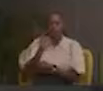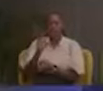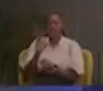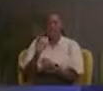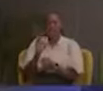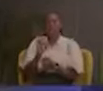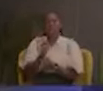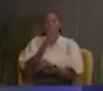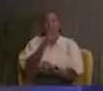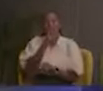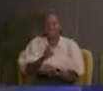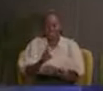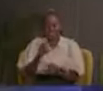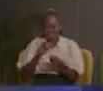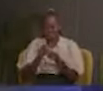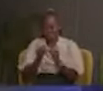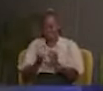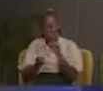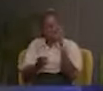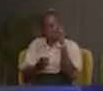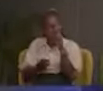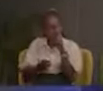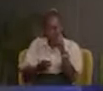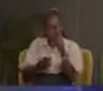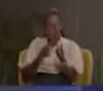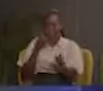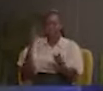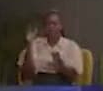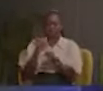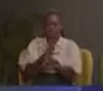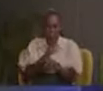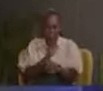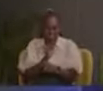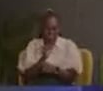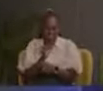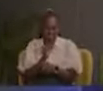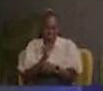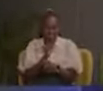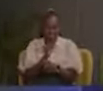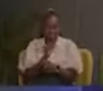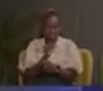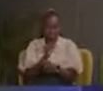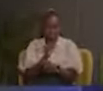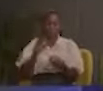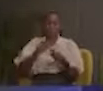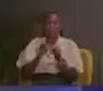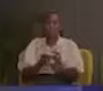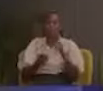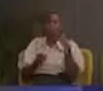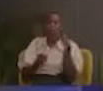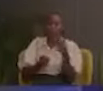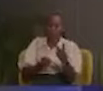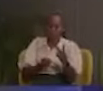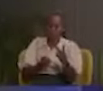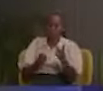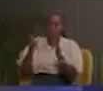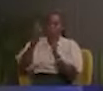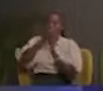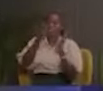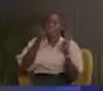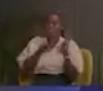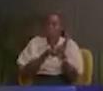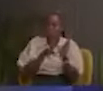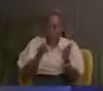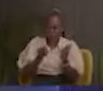promises. Promises, a compendium of God's commitment to you. Number two, principles that help